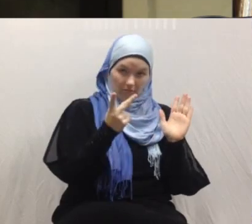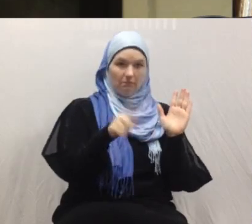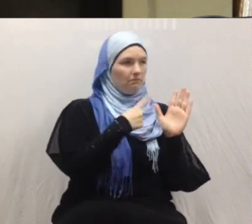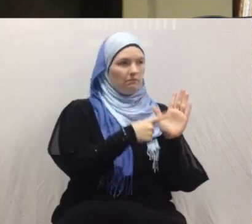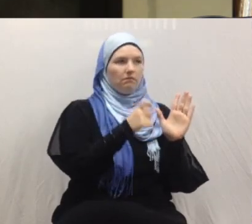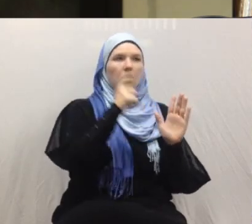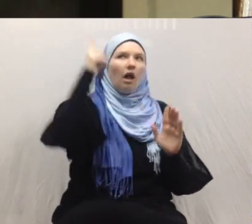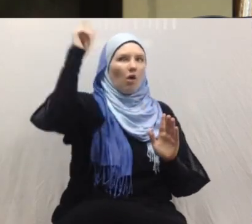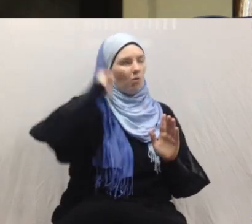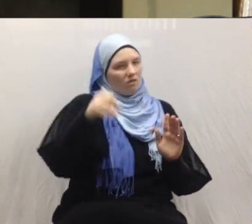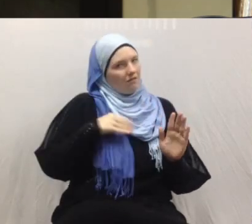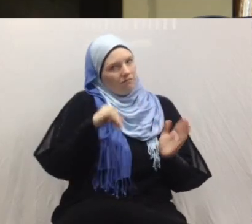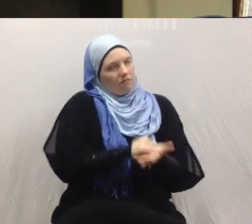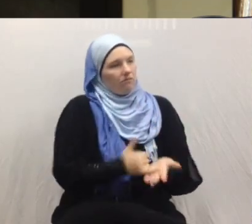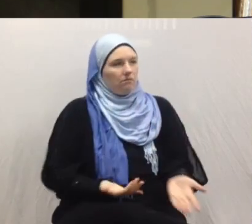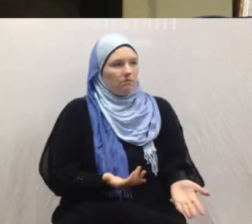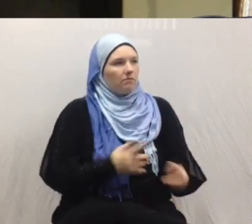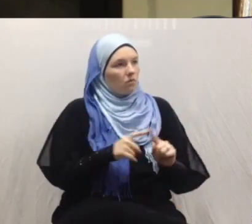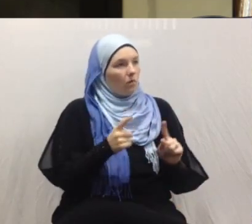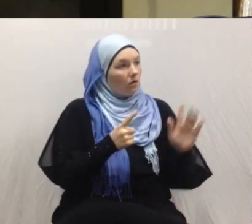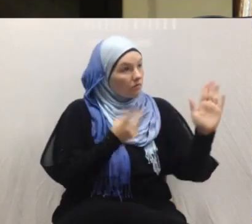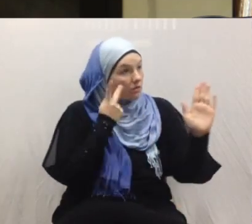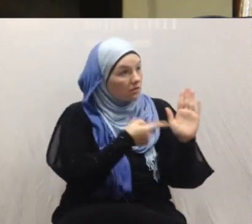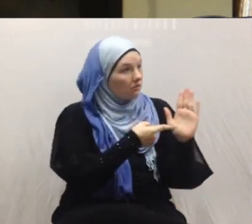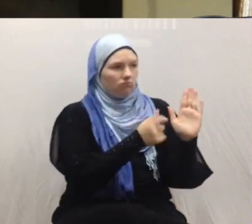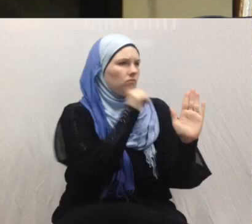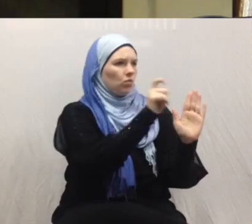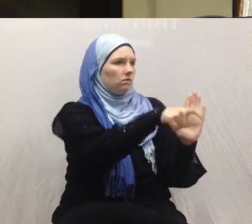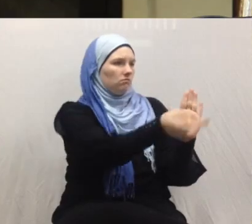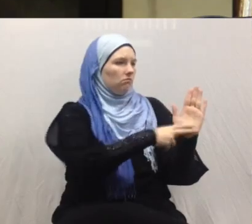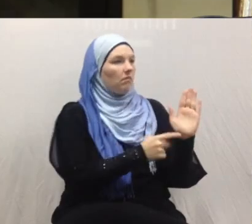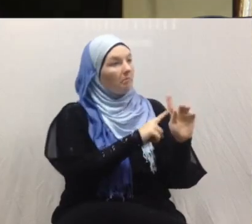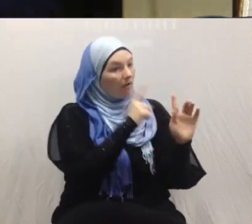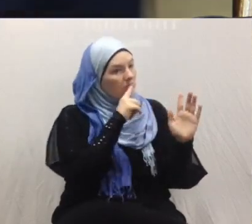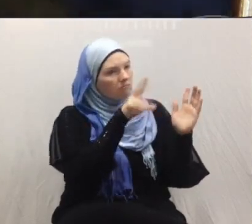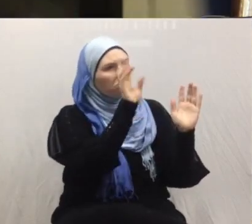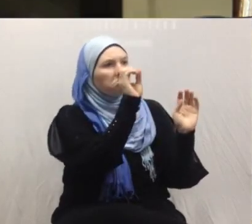Allah would not accept any parts that's evil in this agreement.